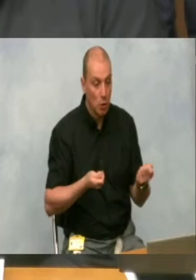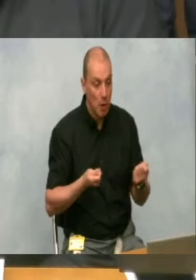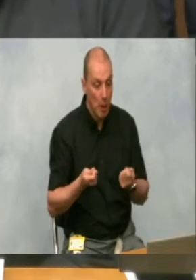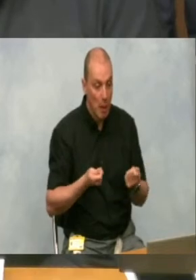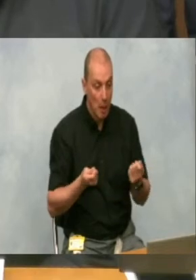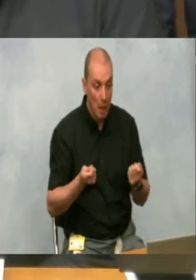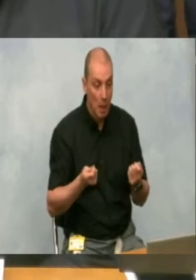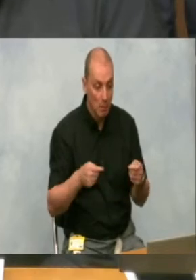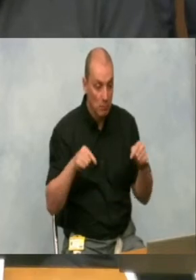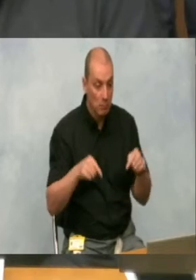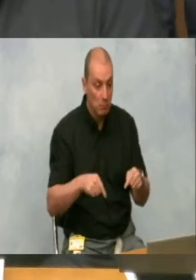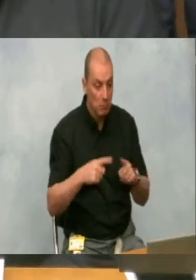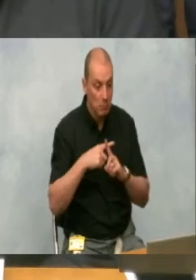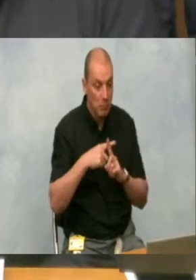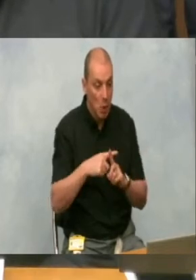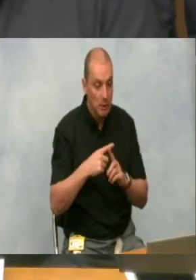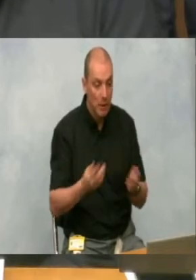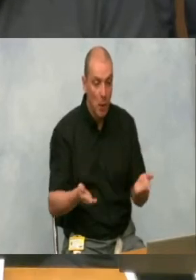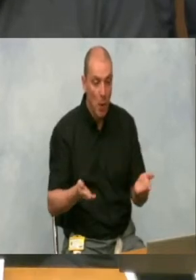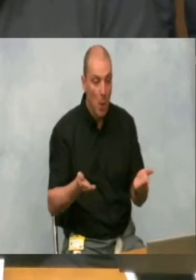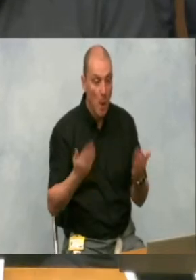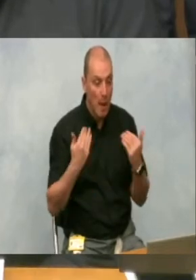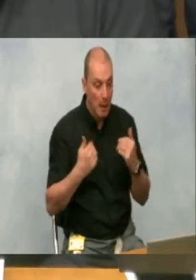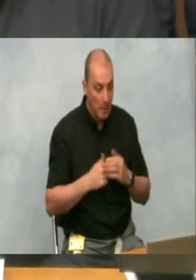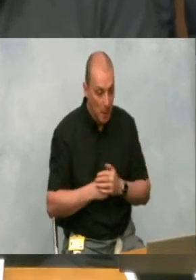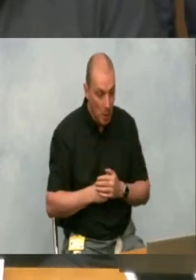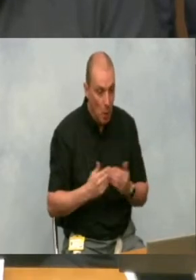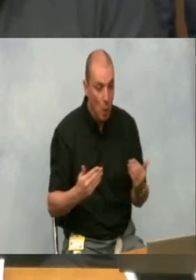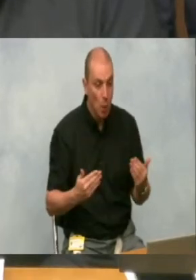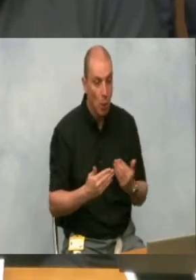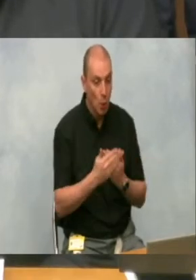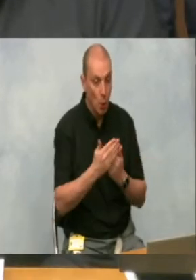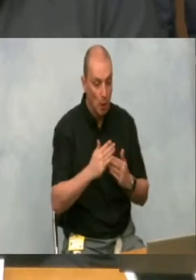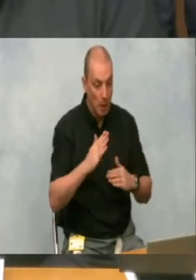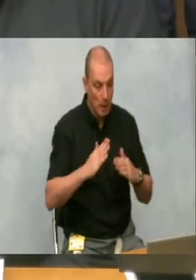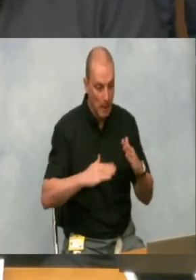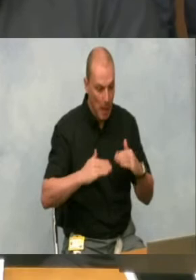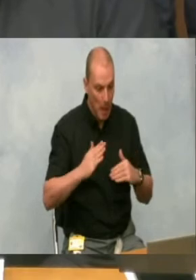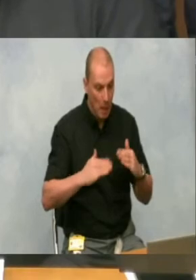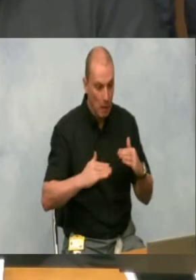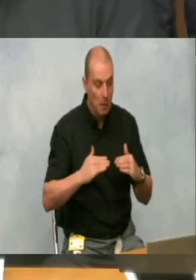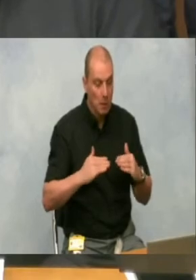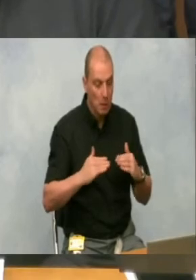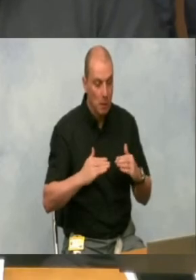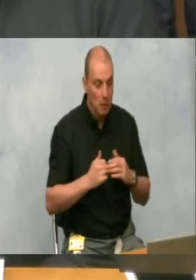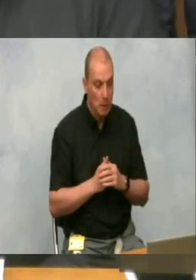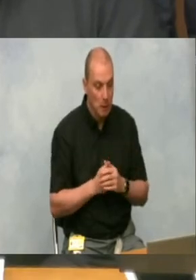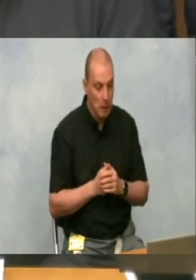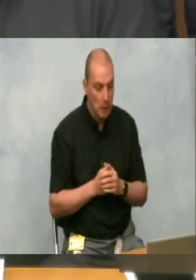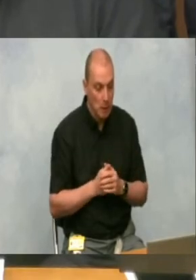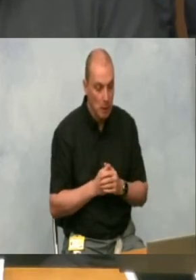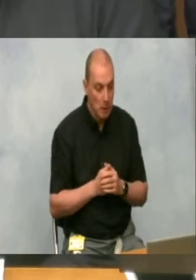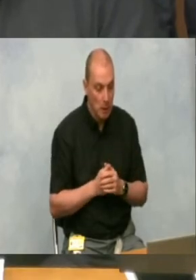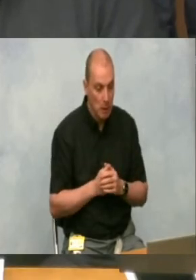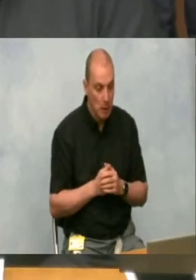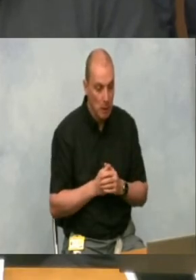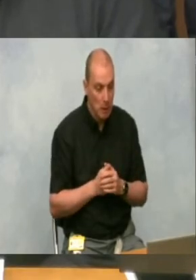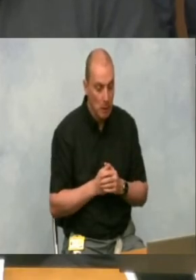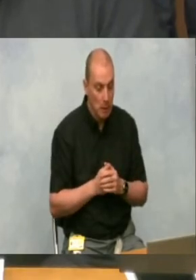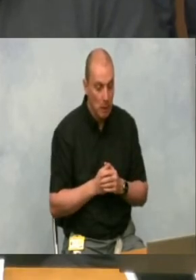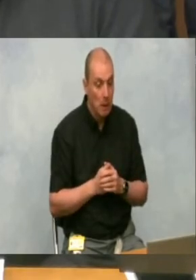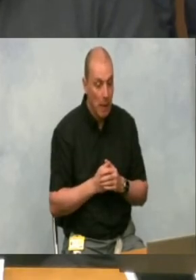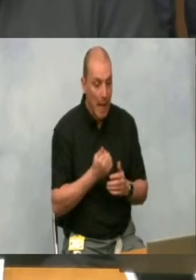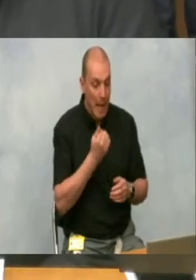be welcomed, and the new build properties detailed in item 9 in our next item